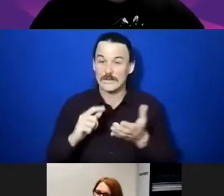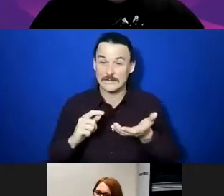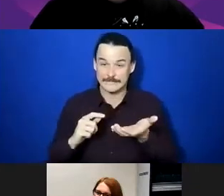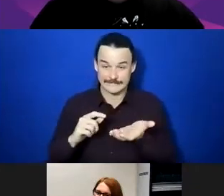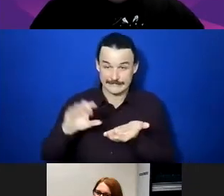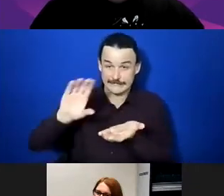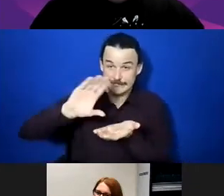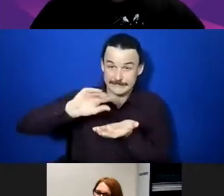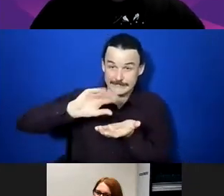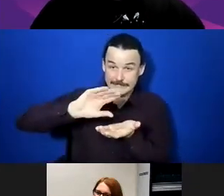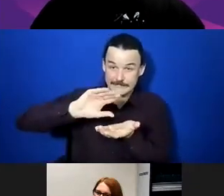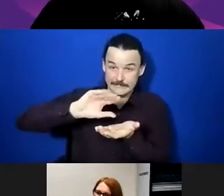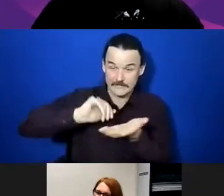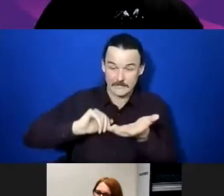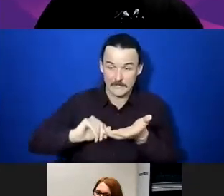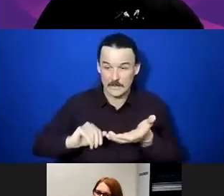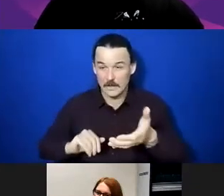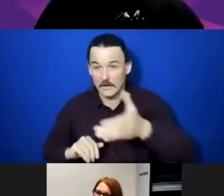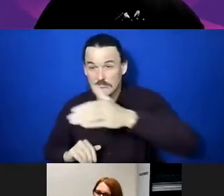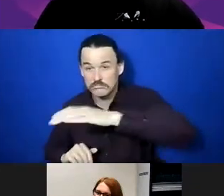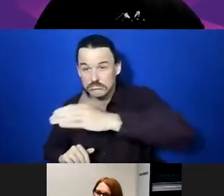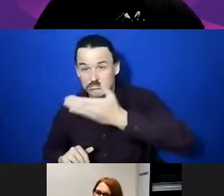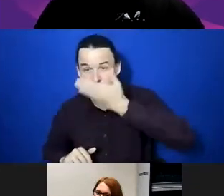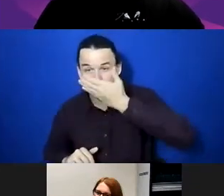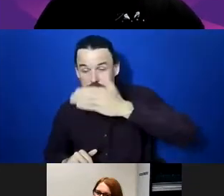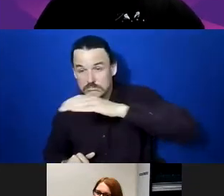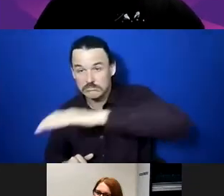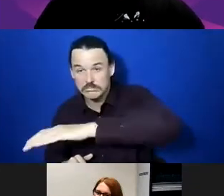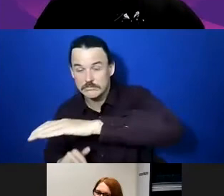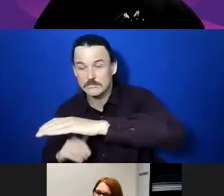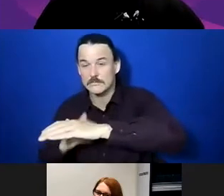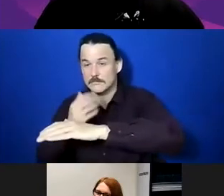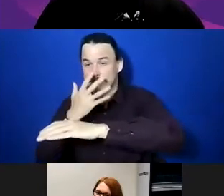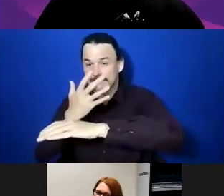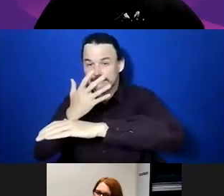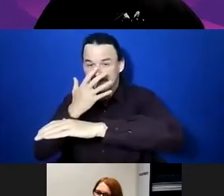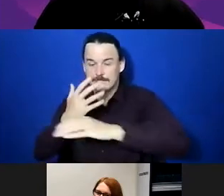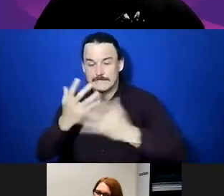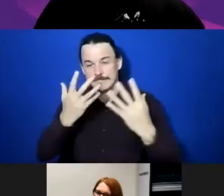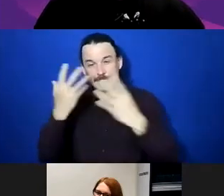the patient. Working with chloroform was dangerous.